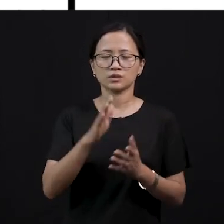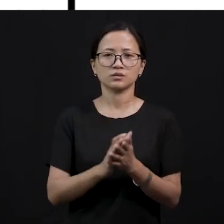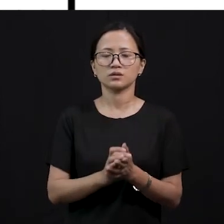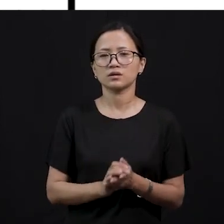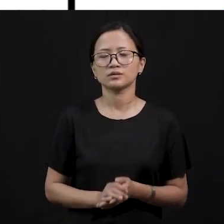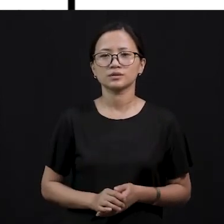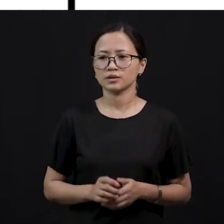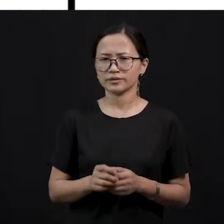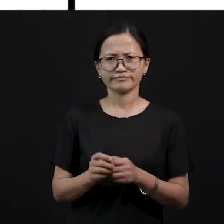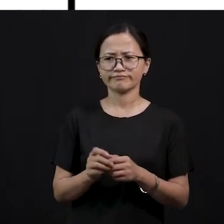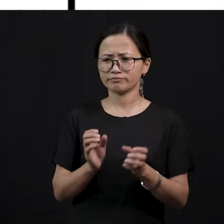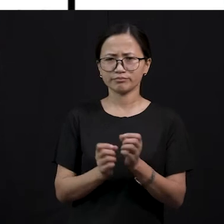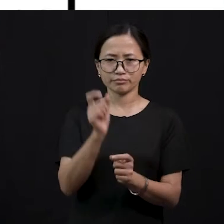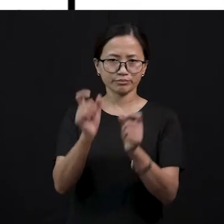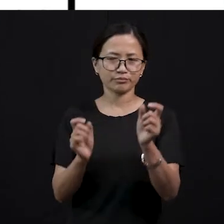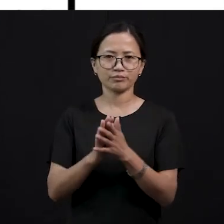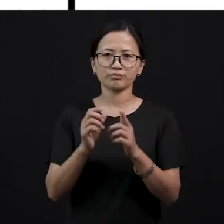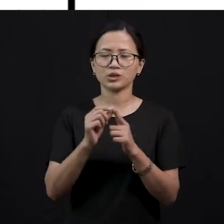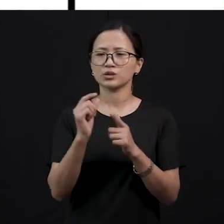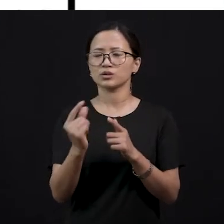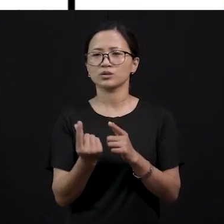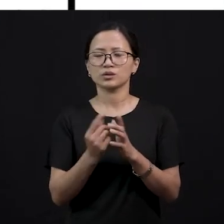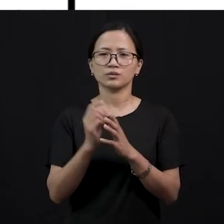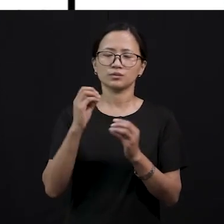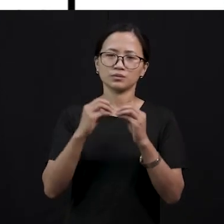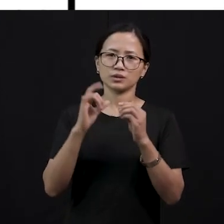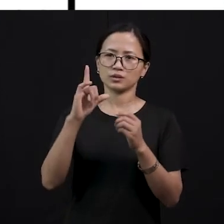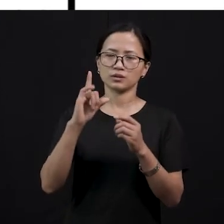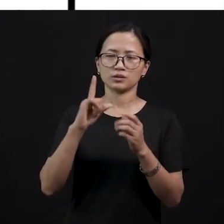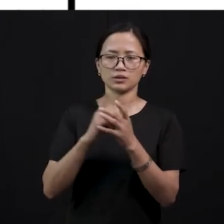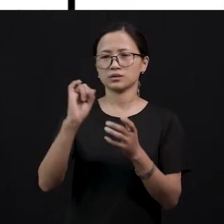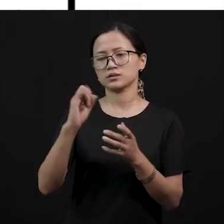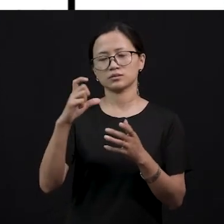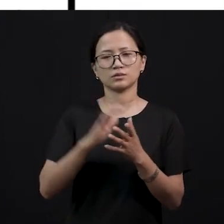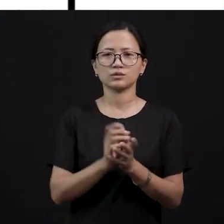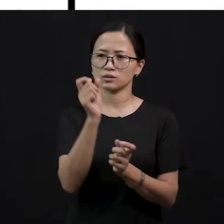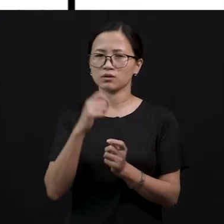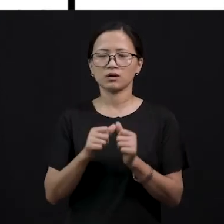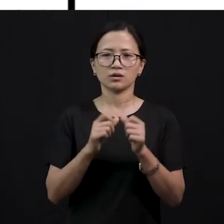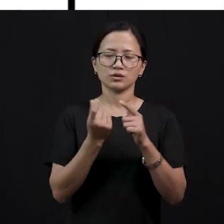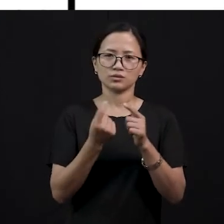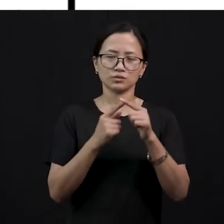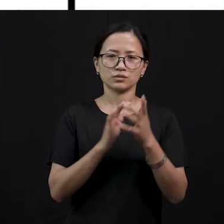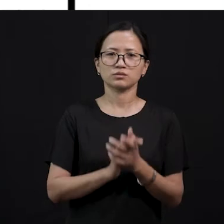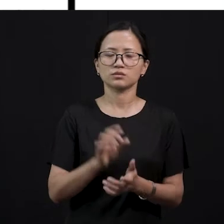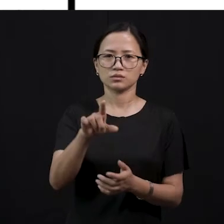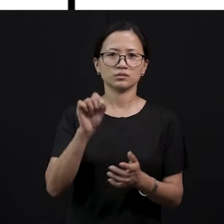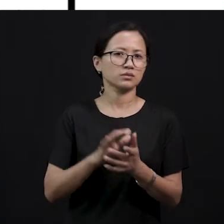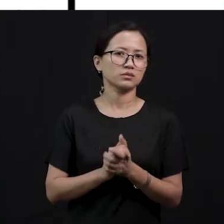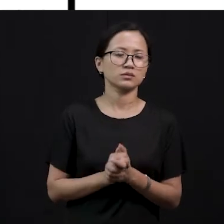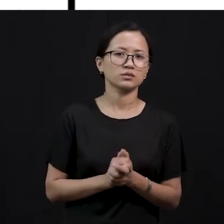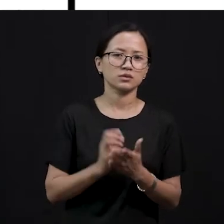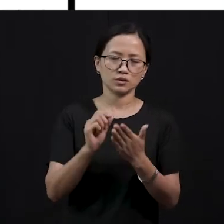a public authority. Public authority is somebody who's in the government. So, it doesn't mean that you can go to Tata's and find it. You have